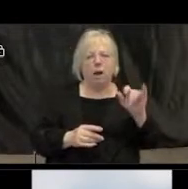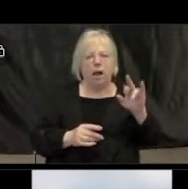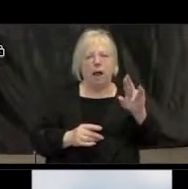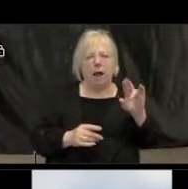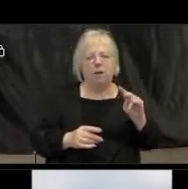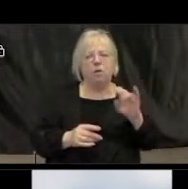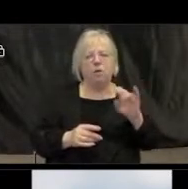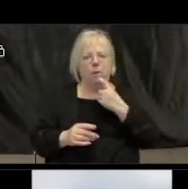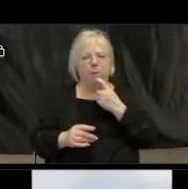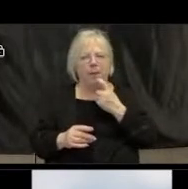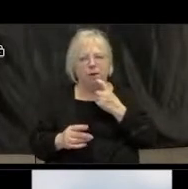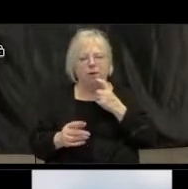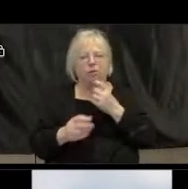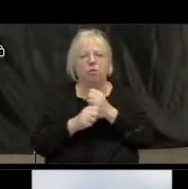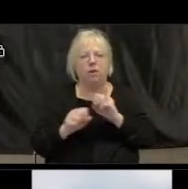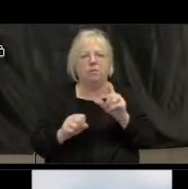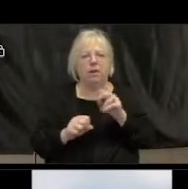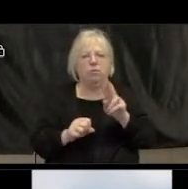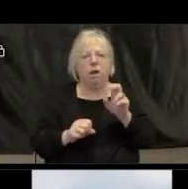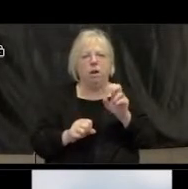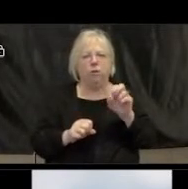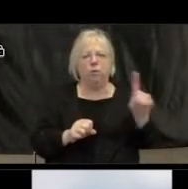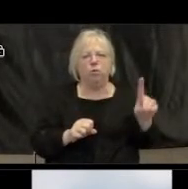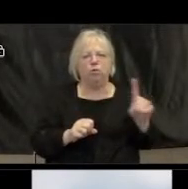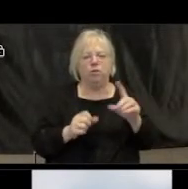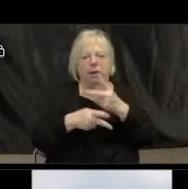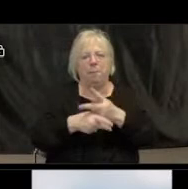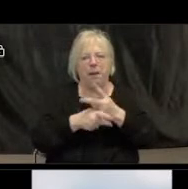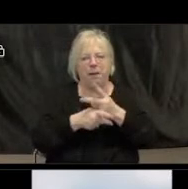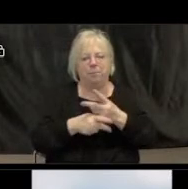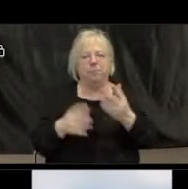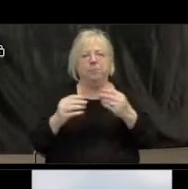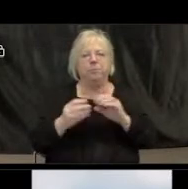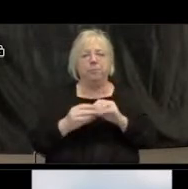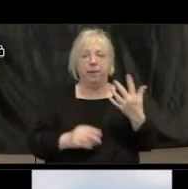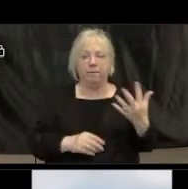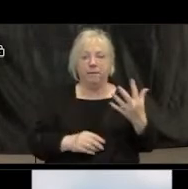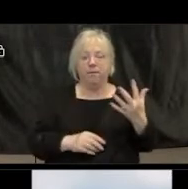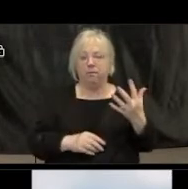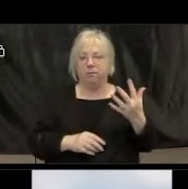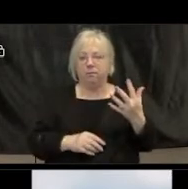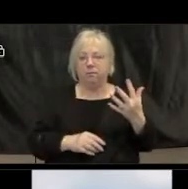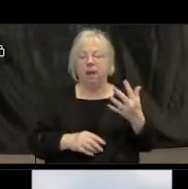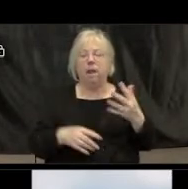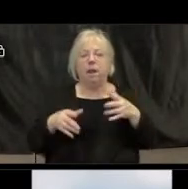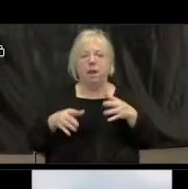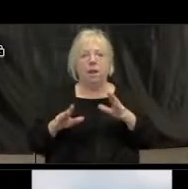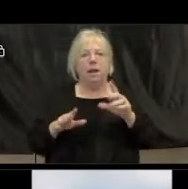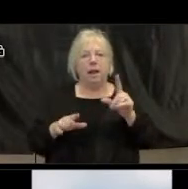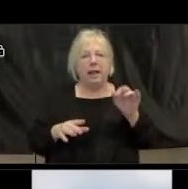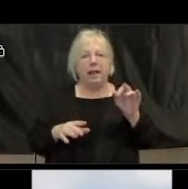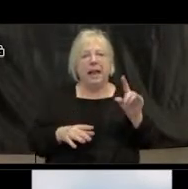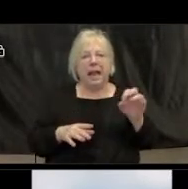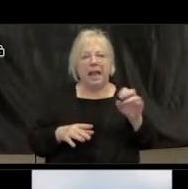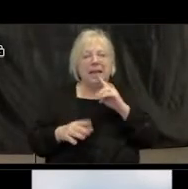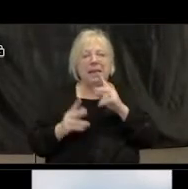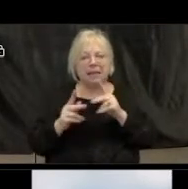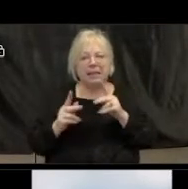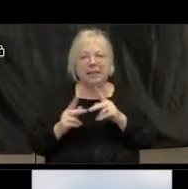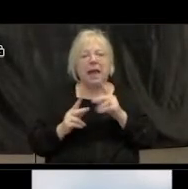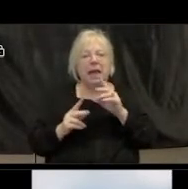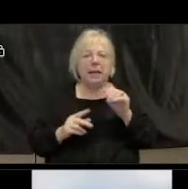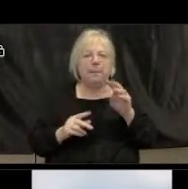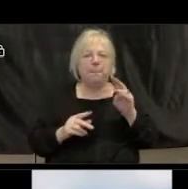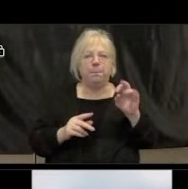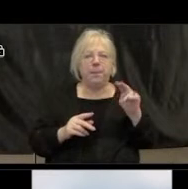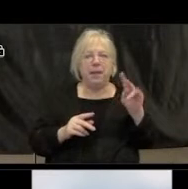future maintenance. Number five, while the lake is a site amenity, after hours